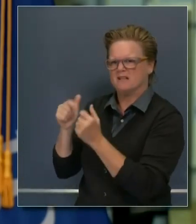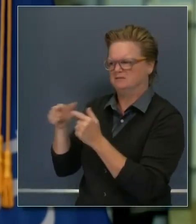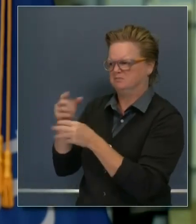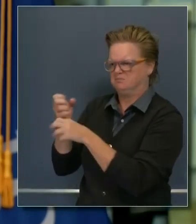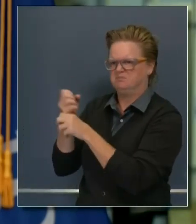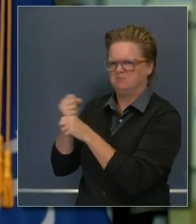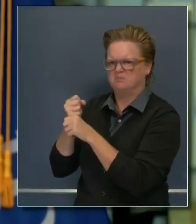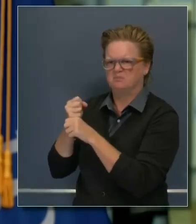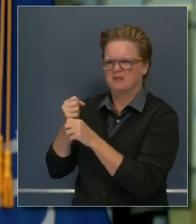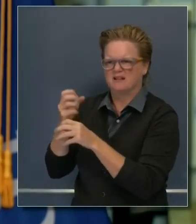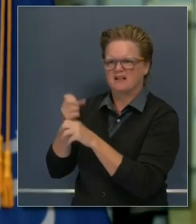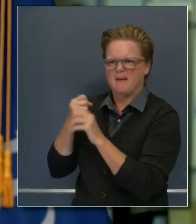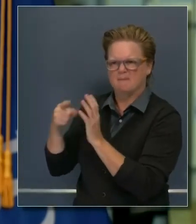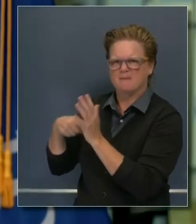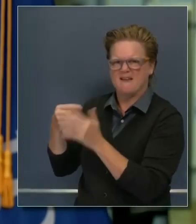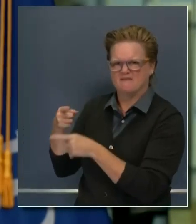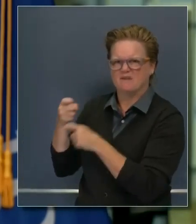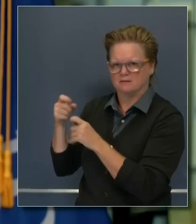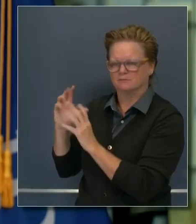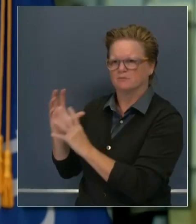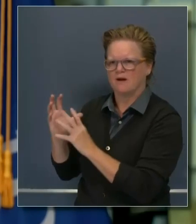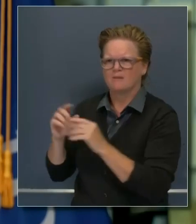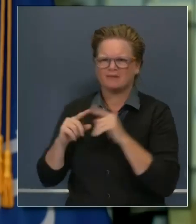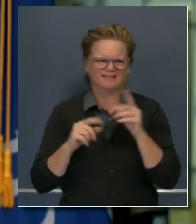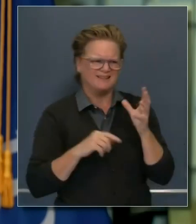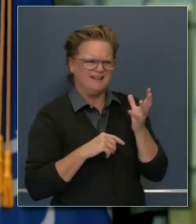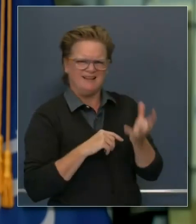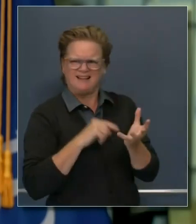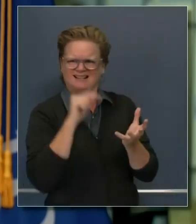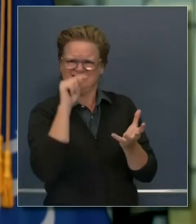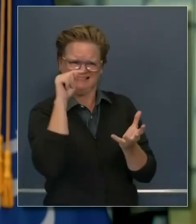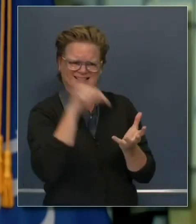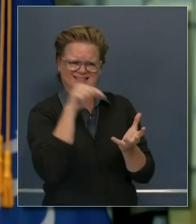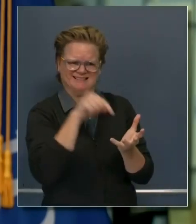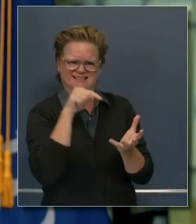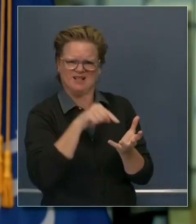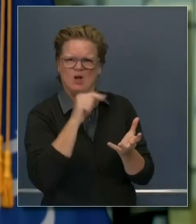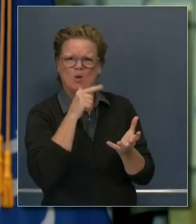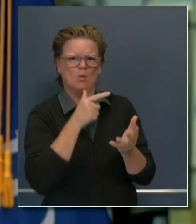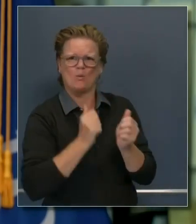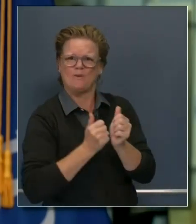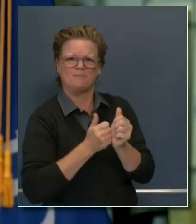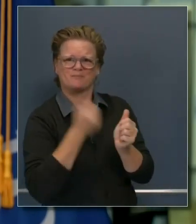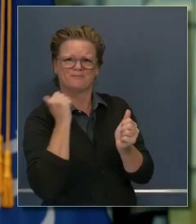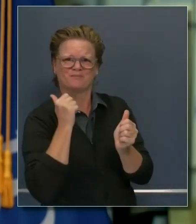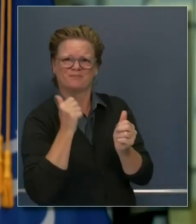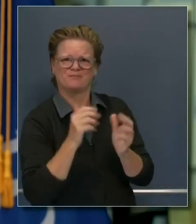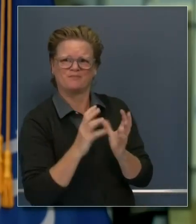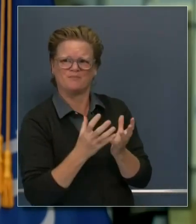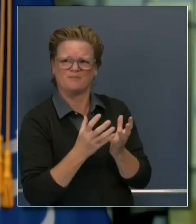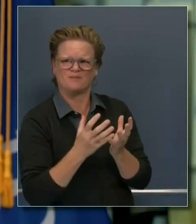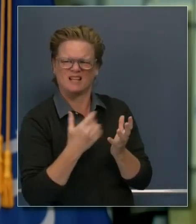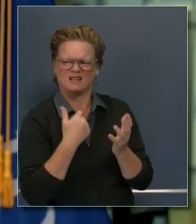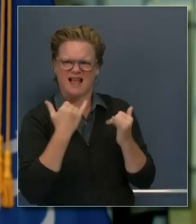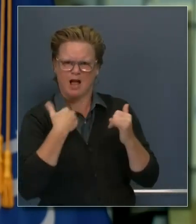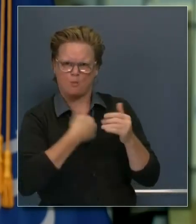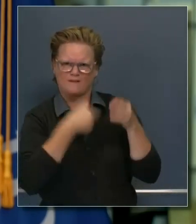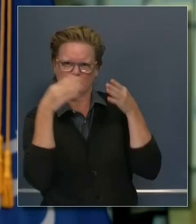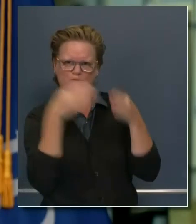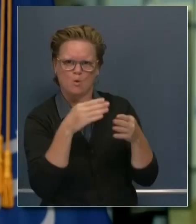which is excellent. In the meantime, we will be focusing all of our, redirecting all of